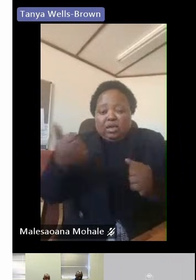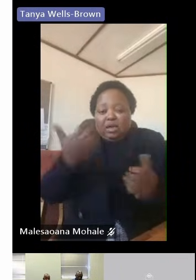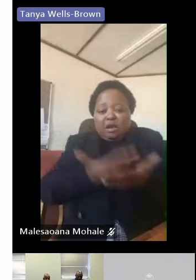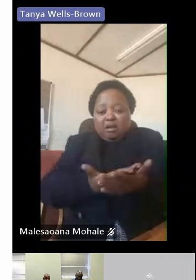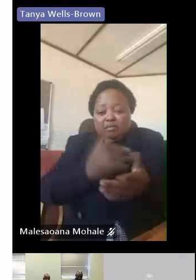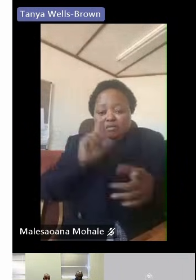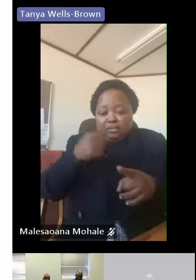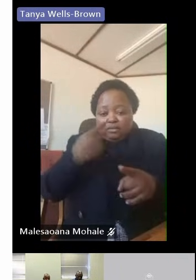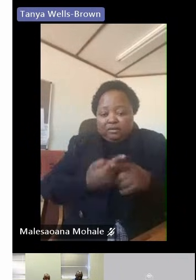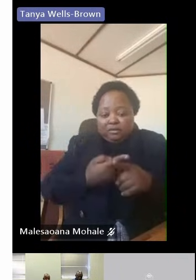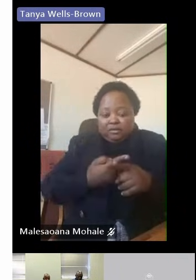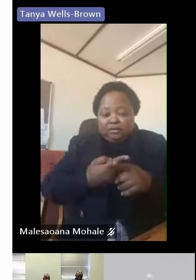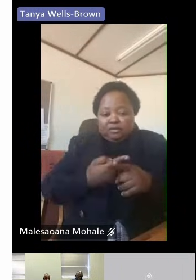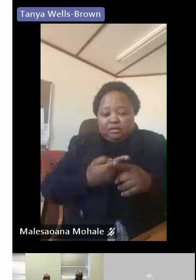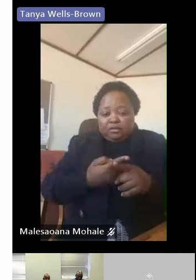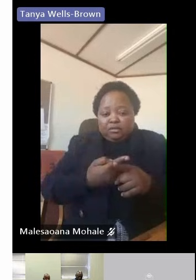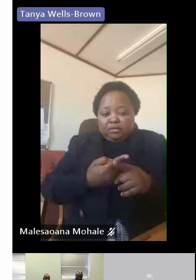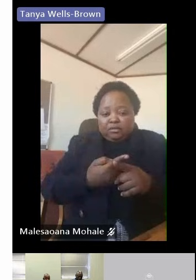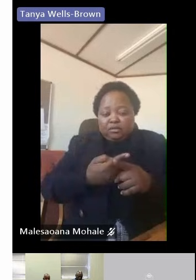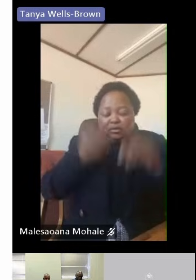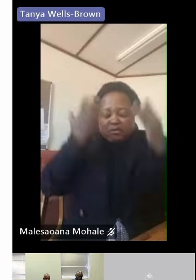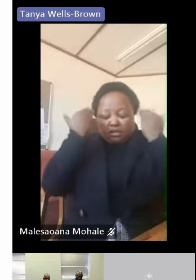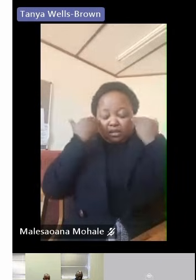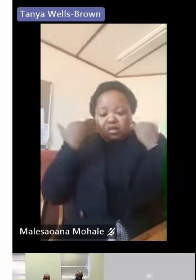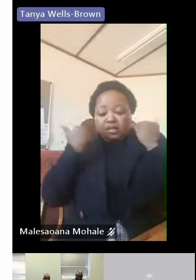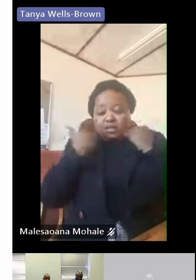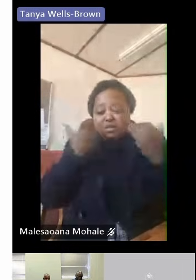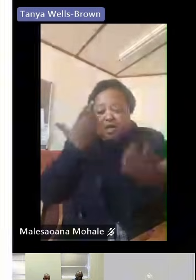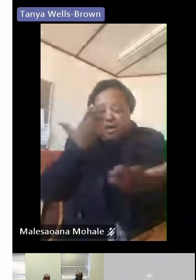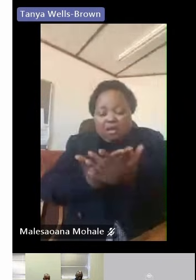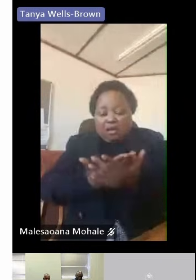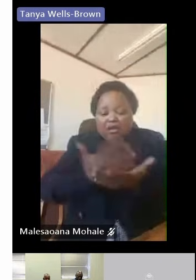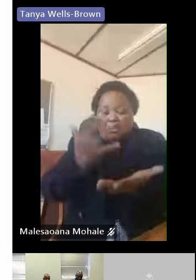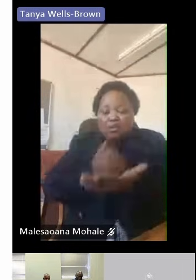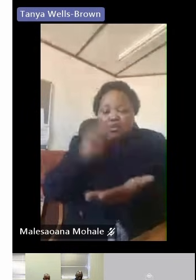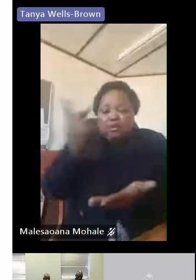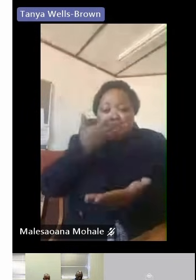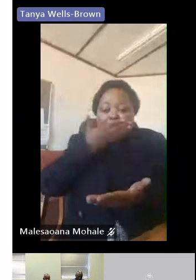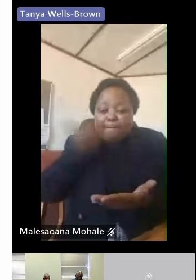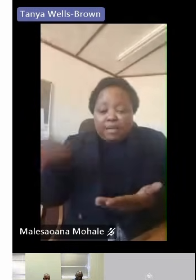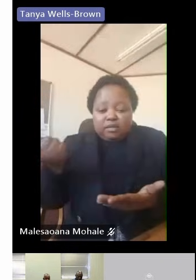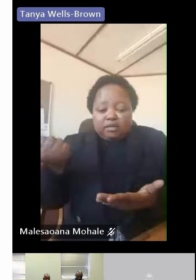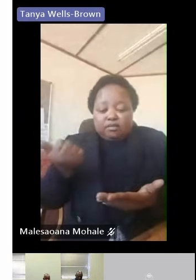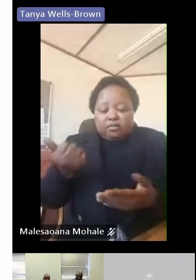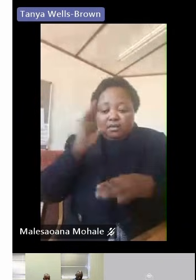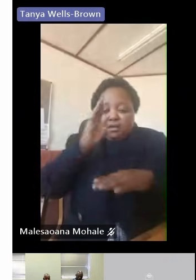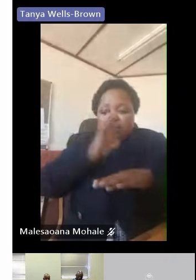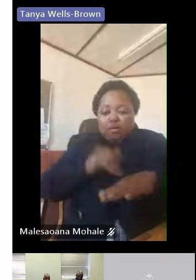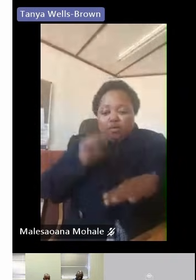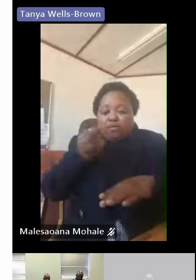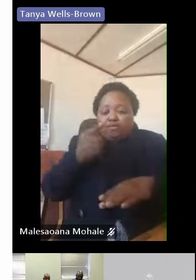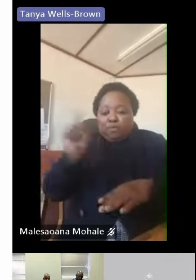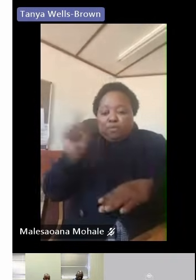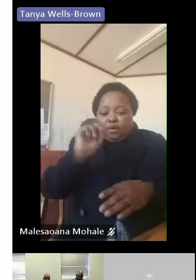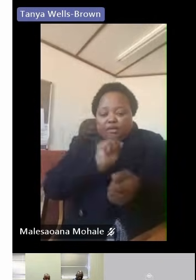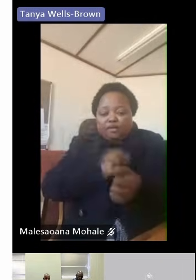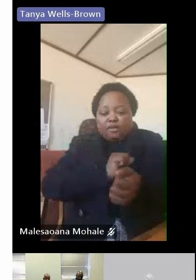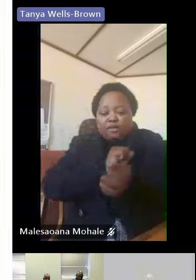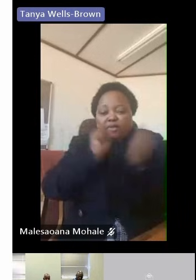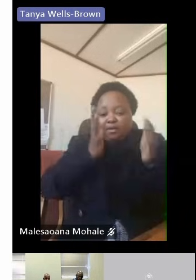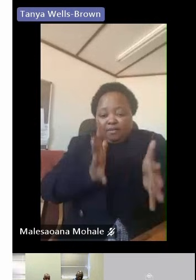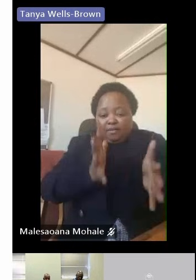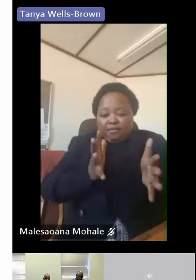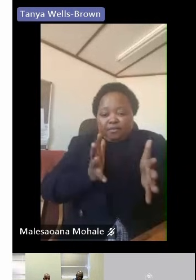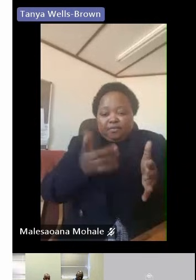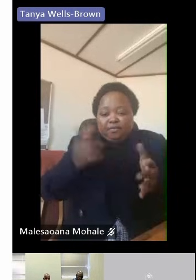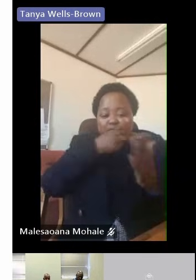best outcome from a legislative perspective for a survivor of violence, and systems break down. They often